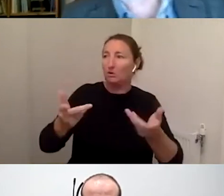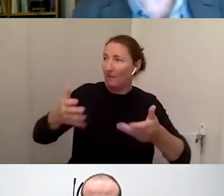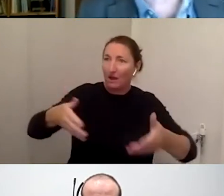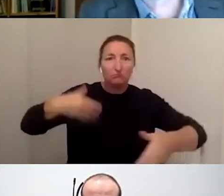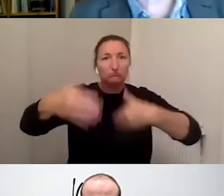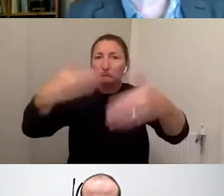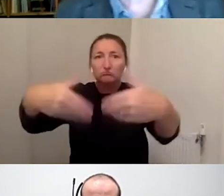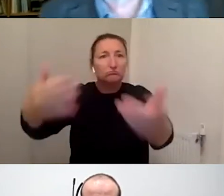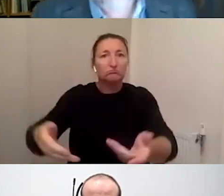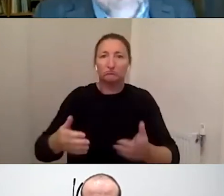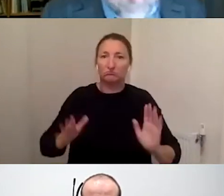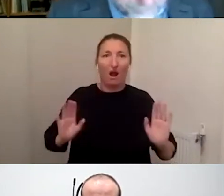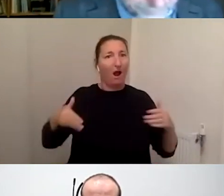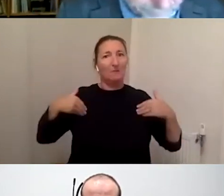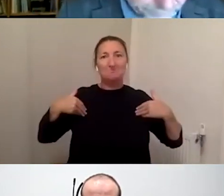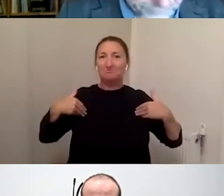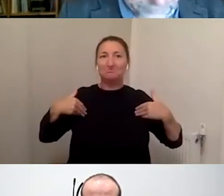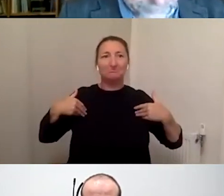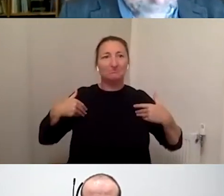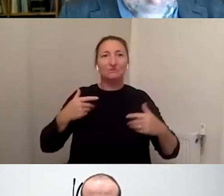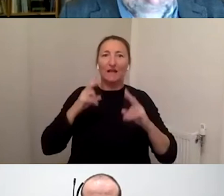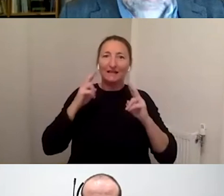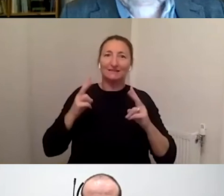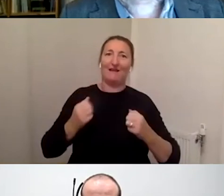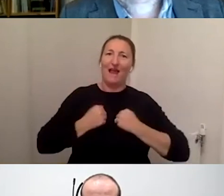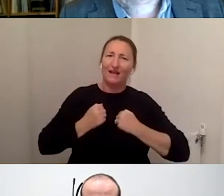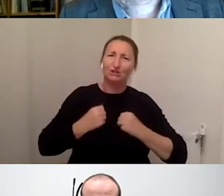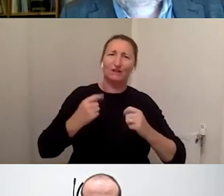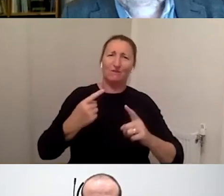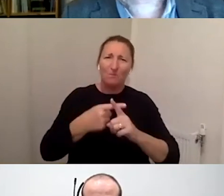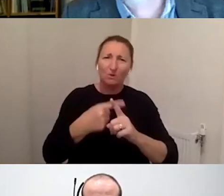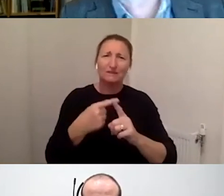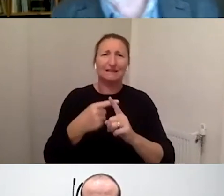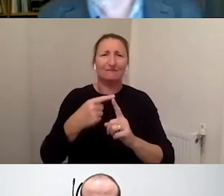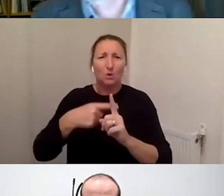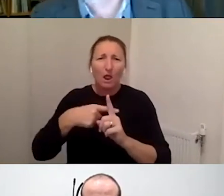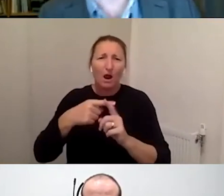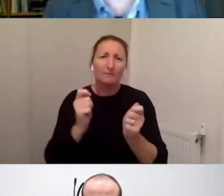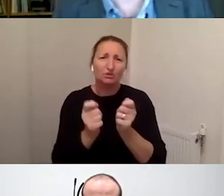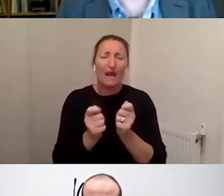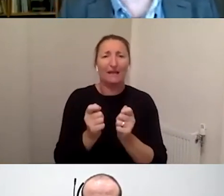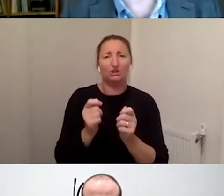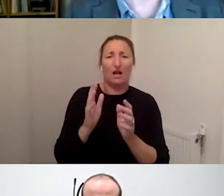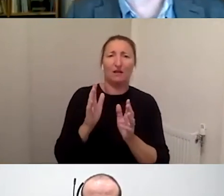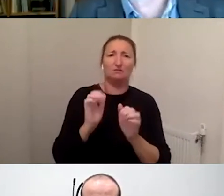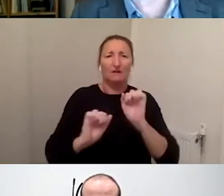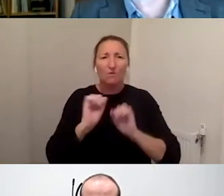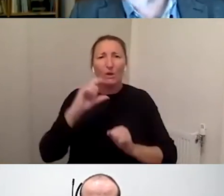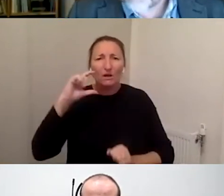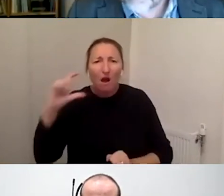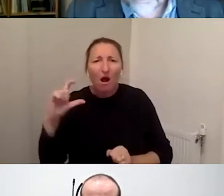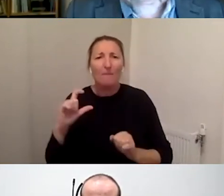Ireland who are now driving this. And suddenly there's an energy to do something positive for the climate, to look at their carbon footprint, to look at the overall